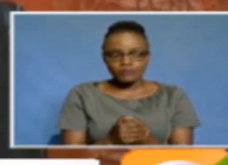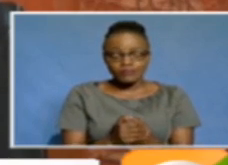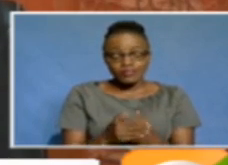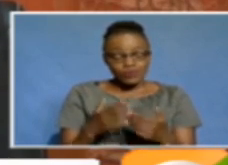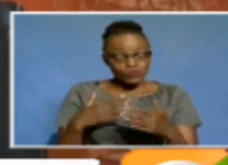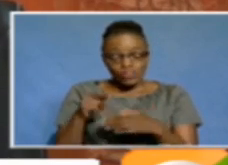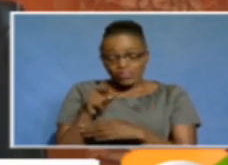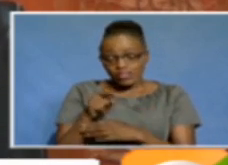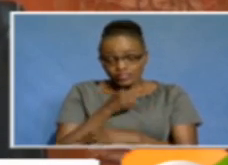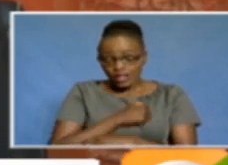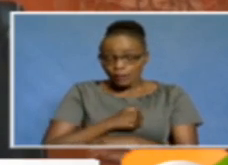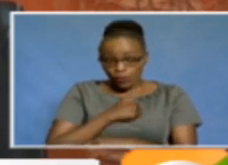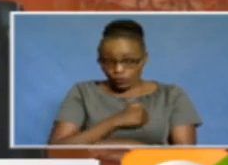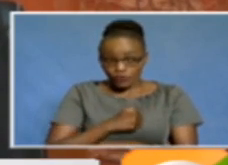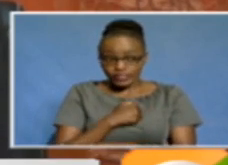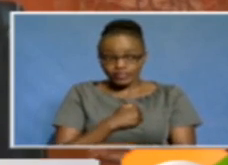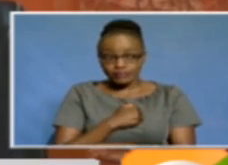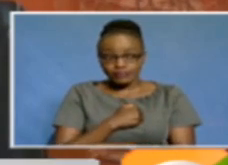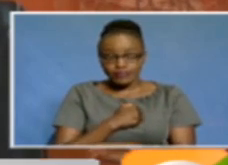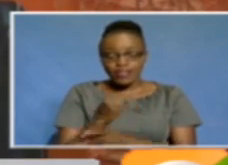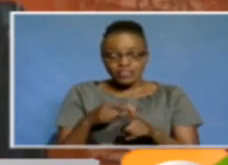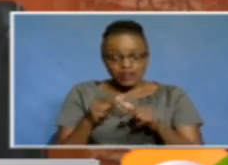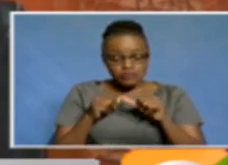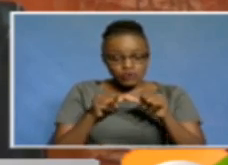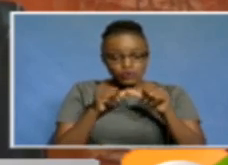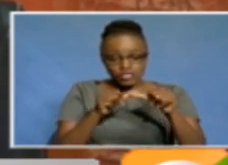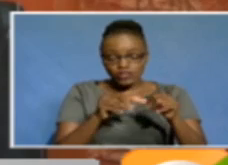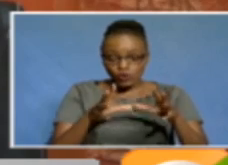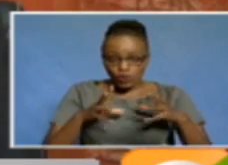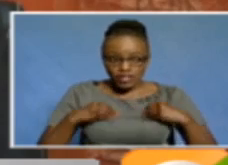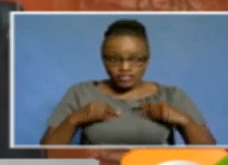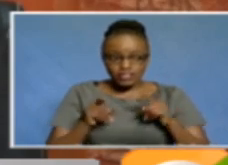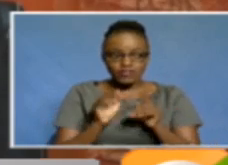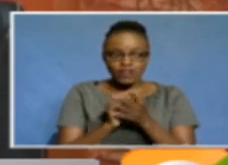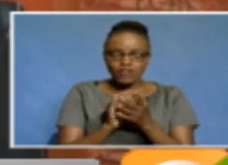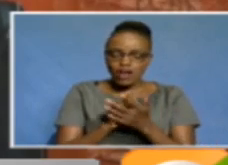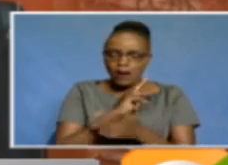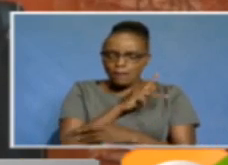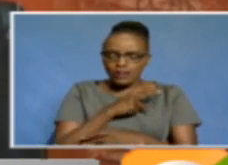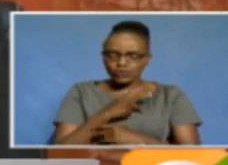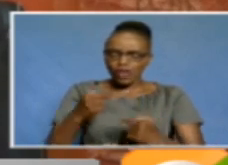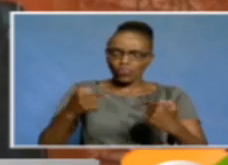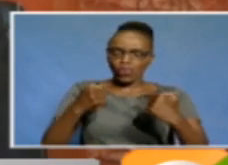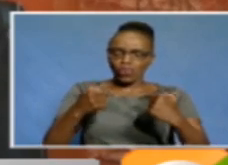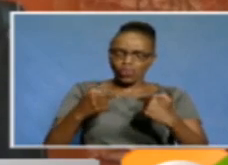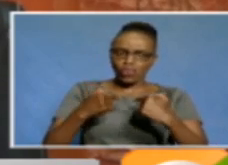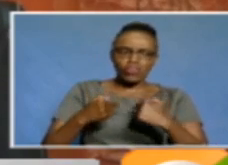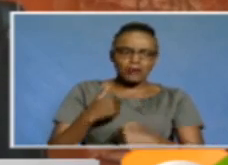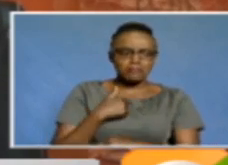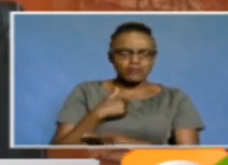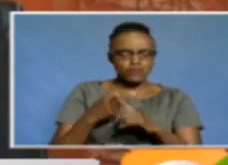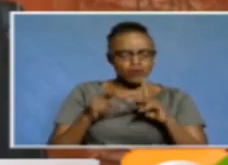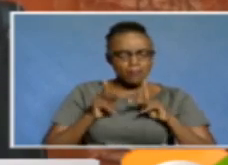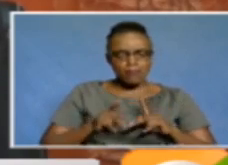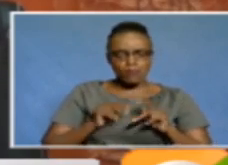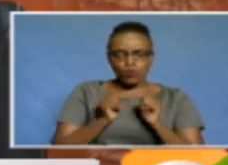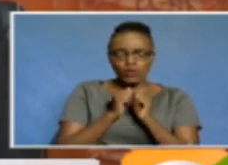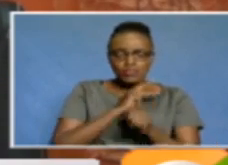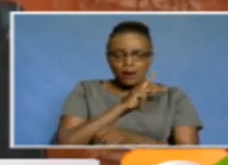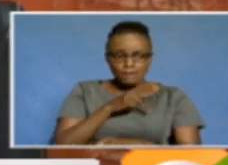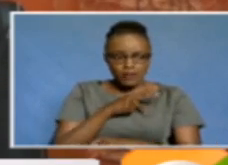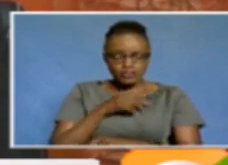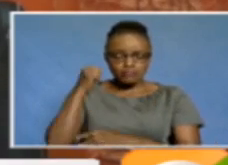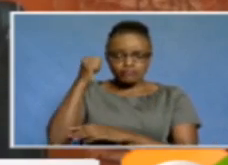Despite that apology, I've continued to receive a barrage of personalized attacks from people with personal